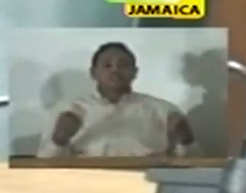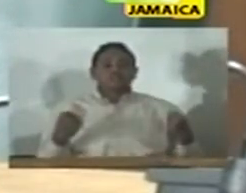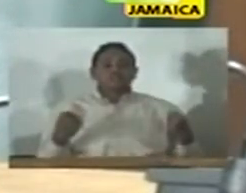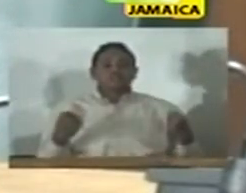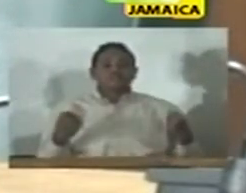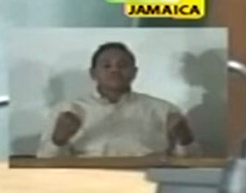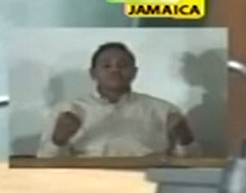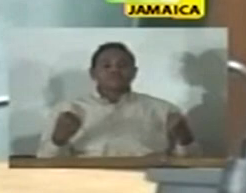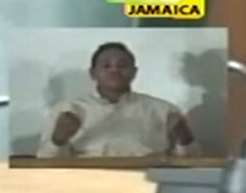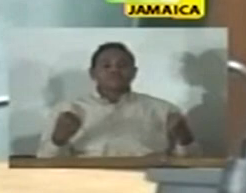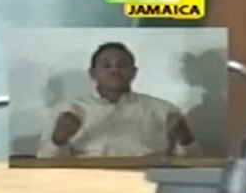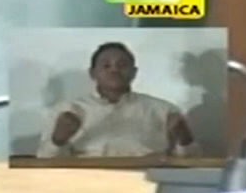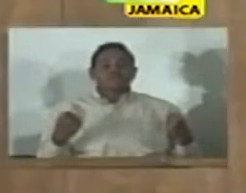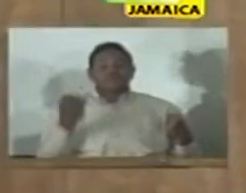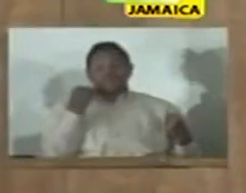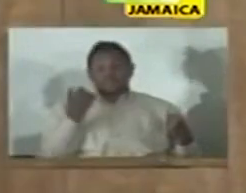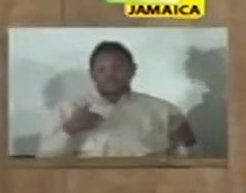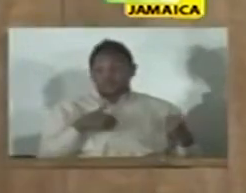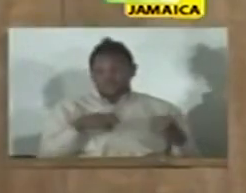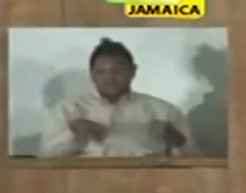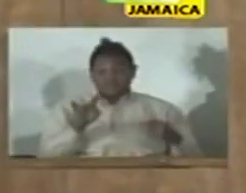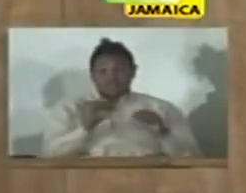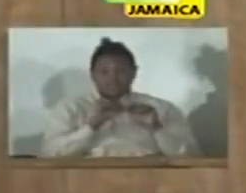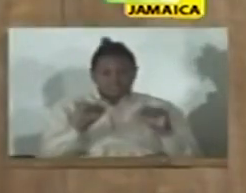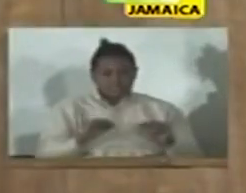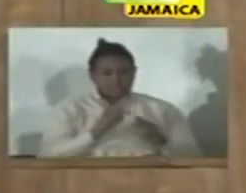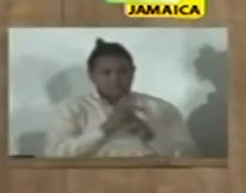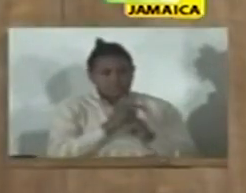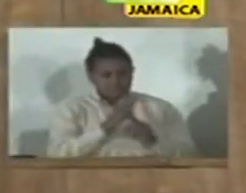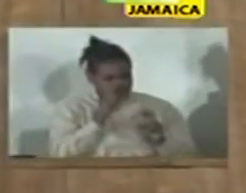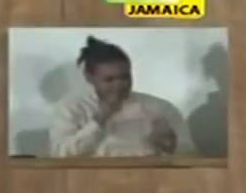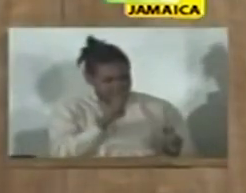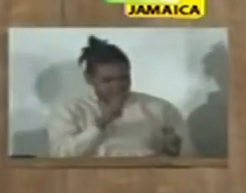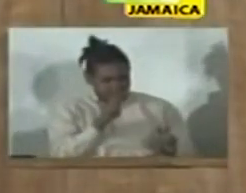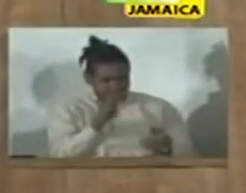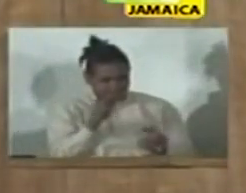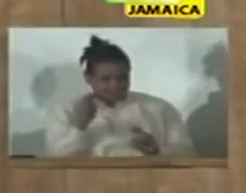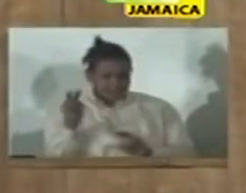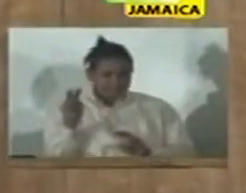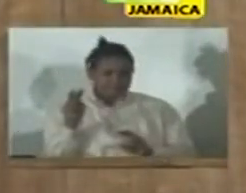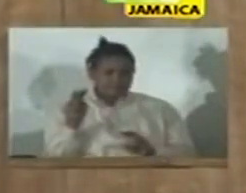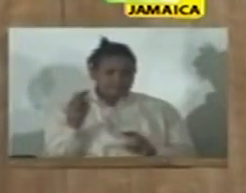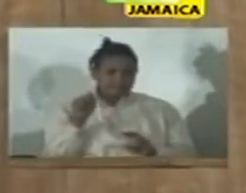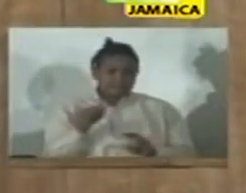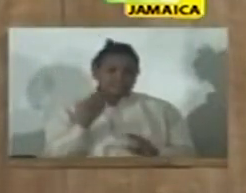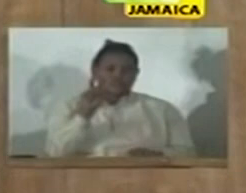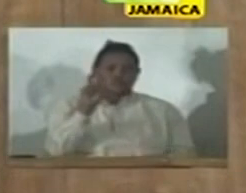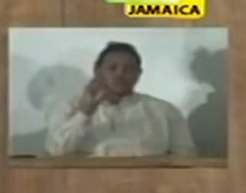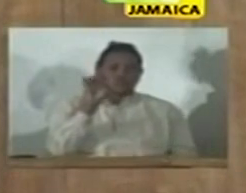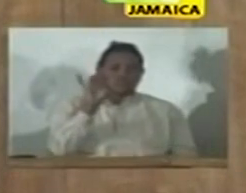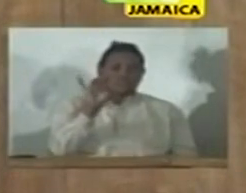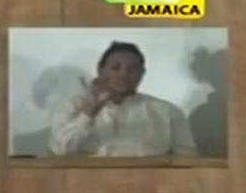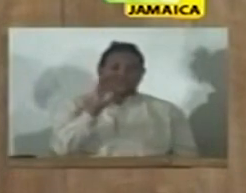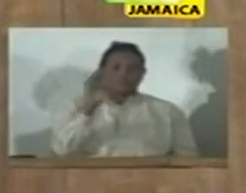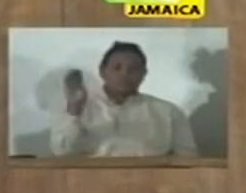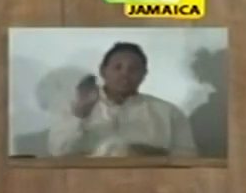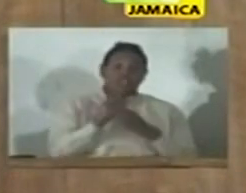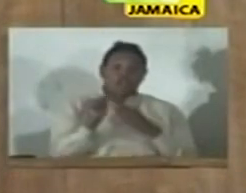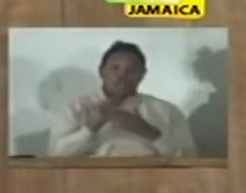we find a system to keep a close eye on this $208